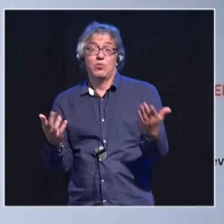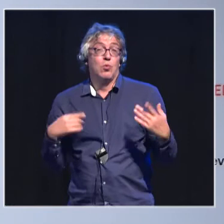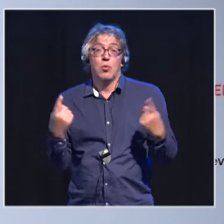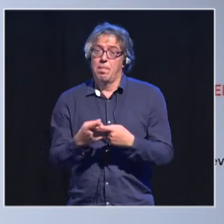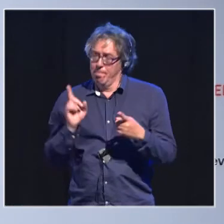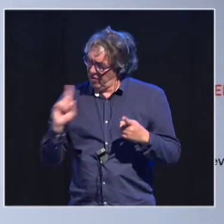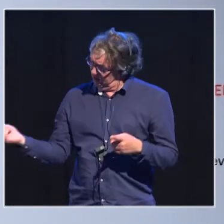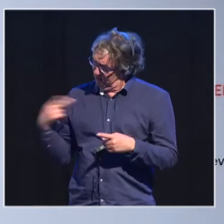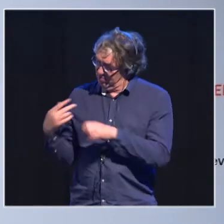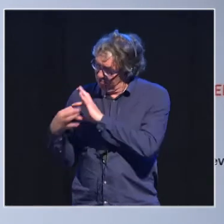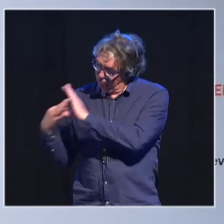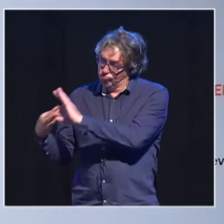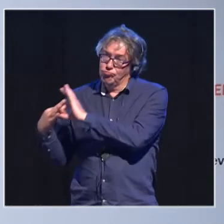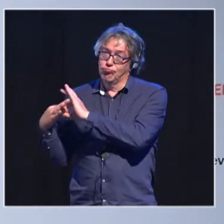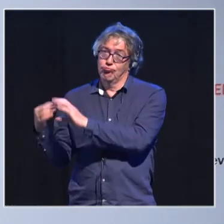cooperate and